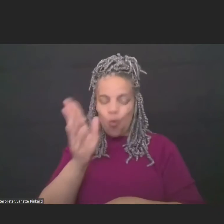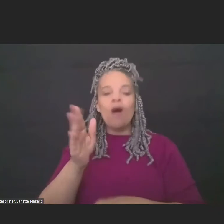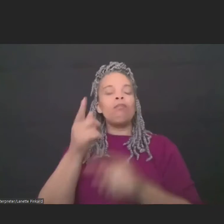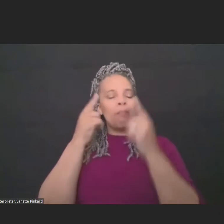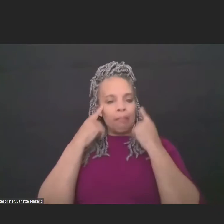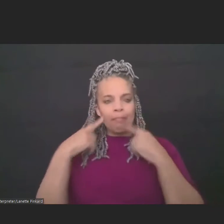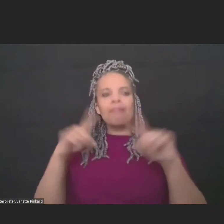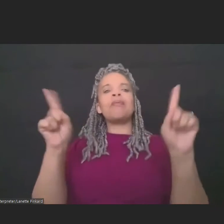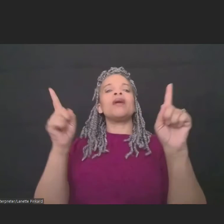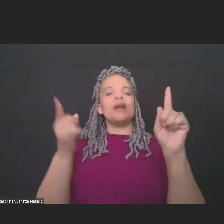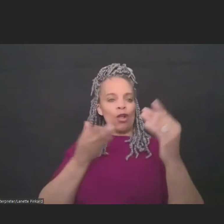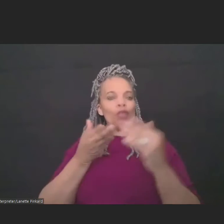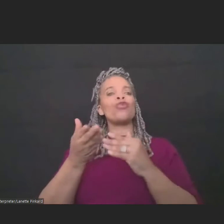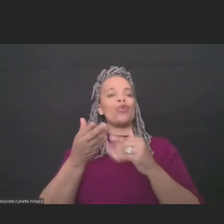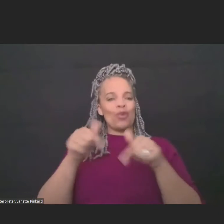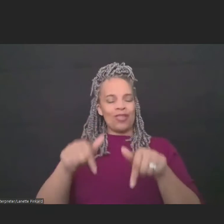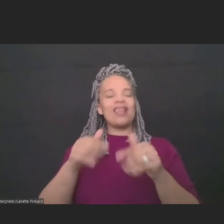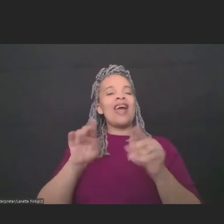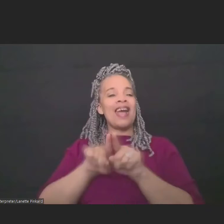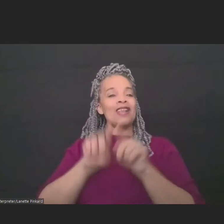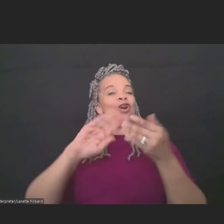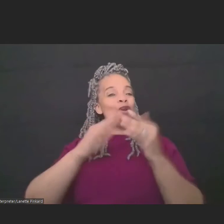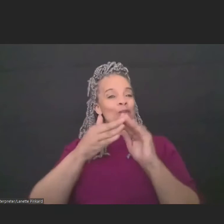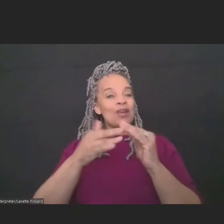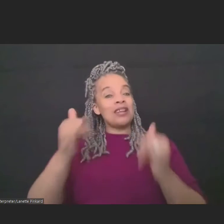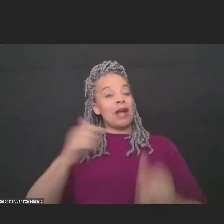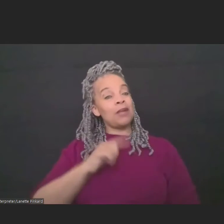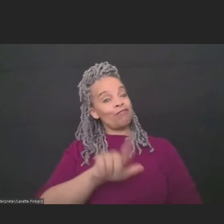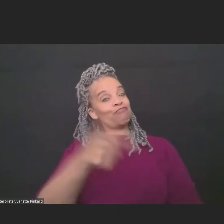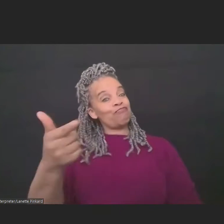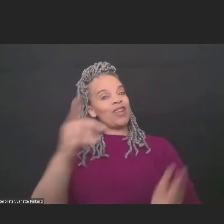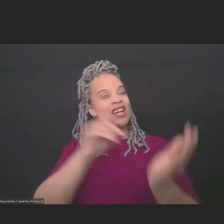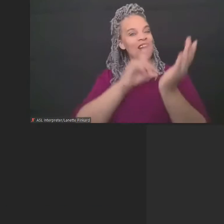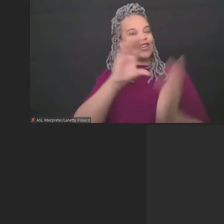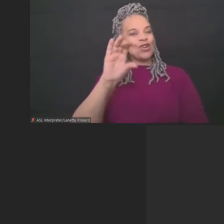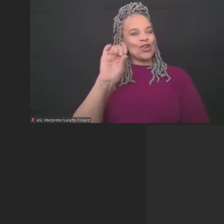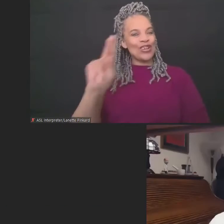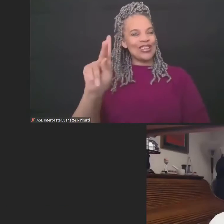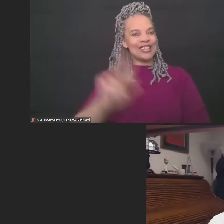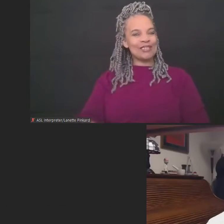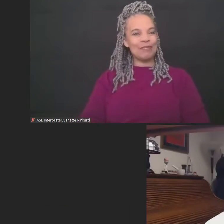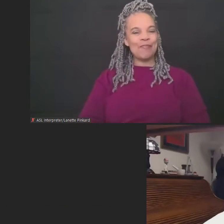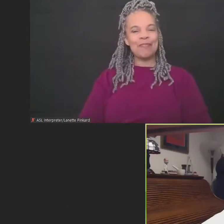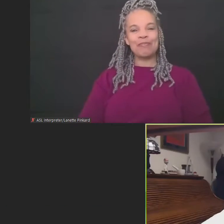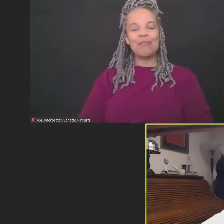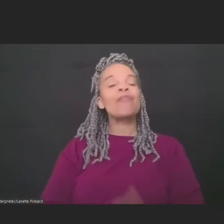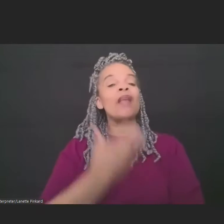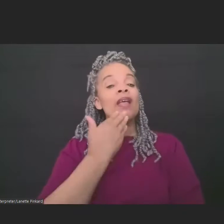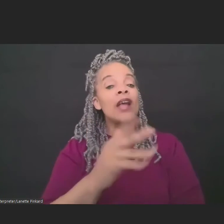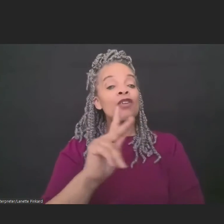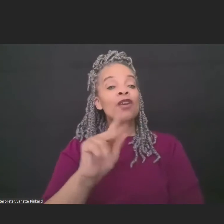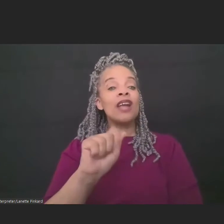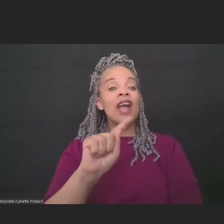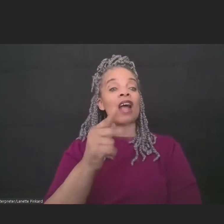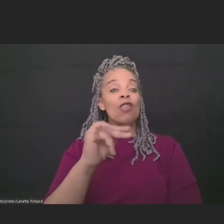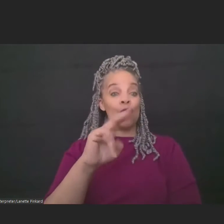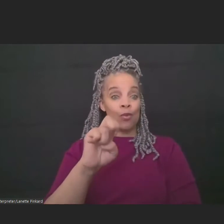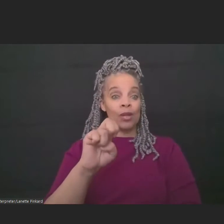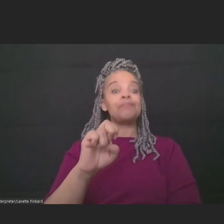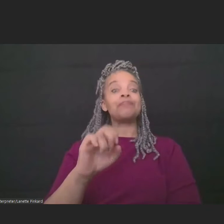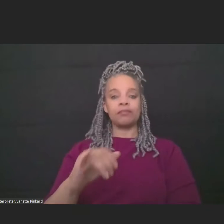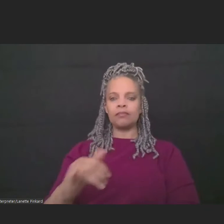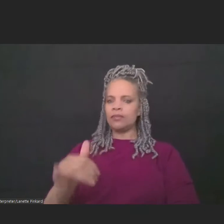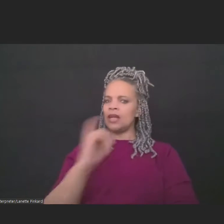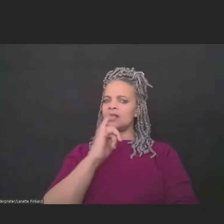as a community. With that, I will pass it over to Dr. Cook. Thank you, Catherine. I too want to